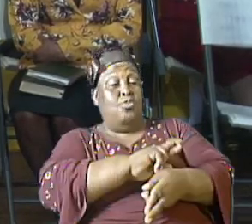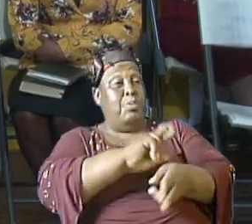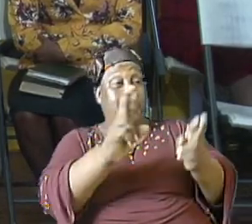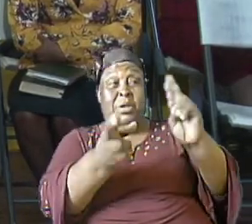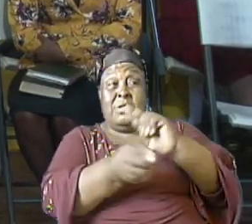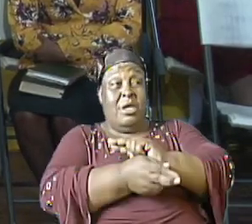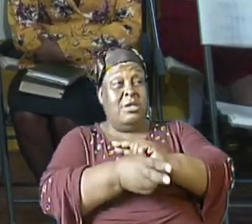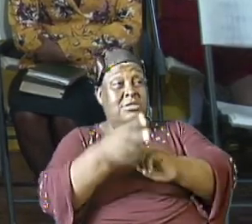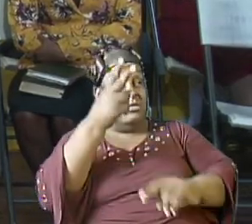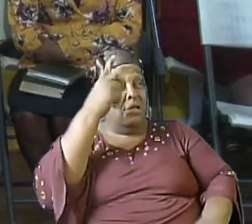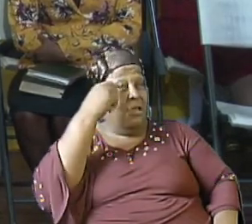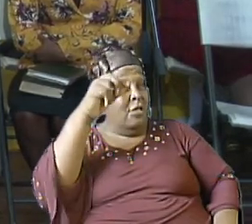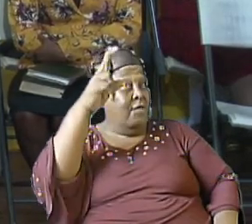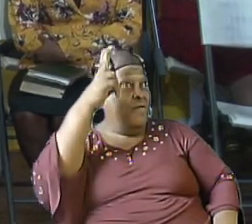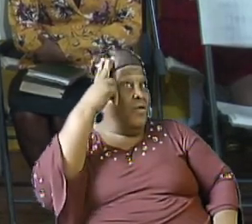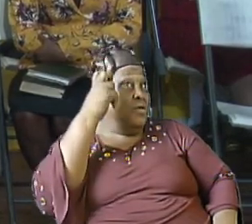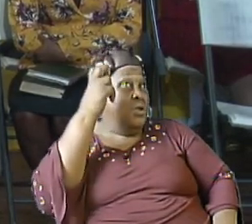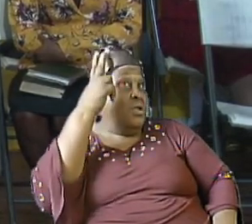him, and so he is